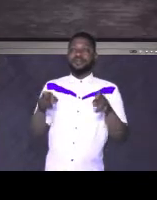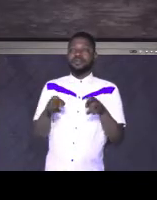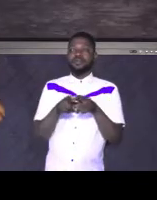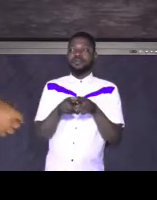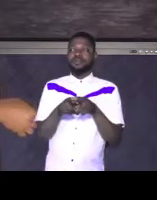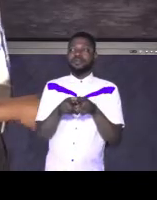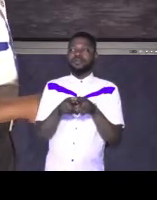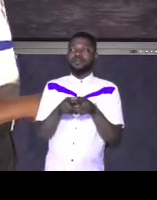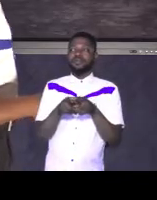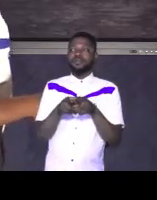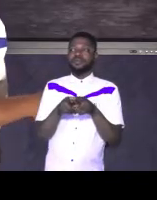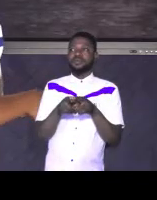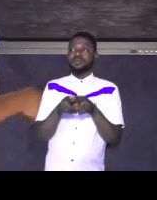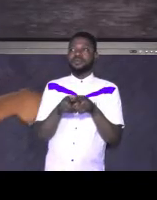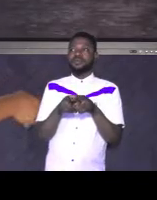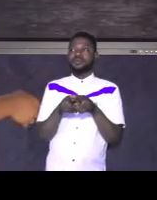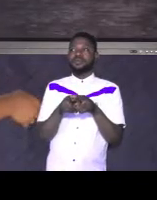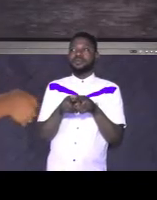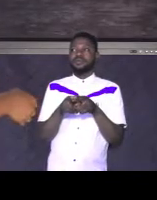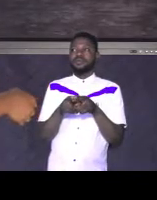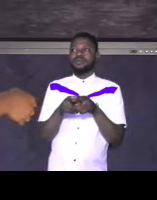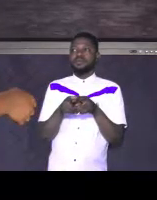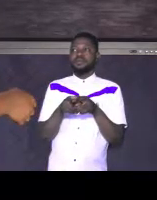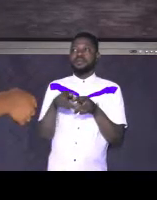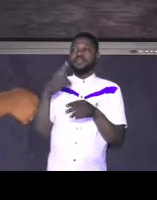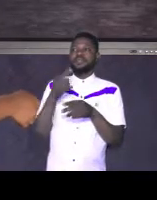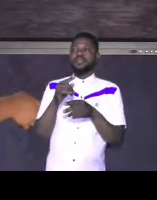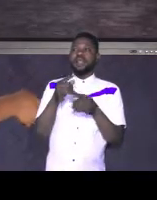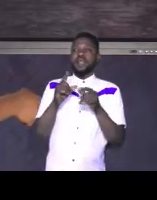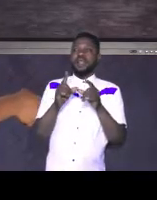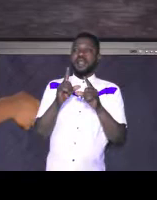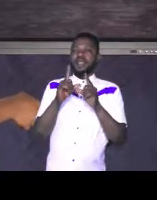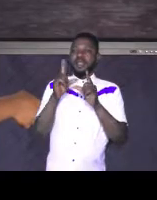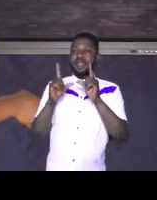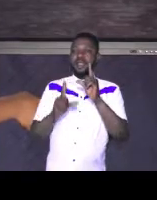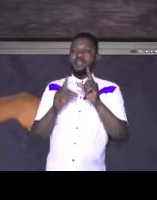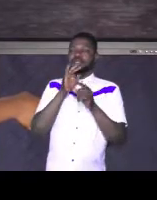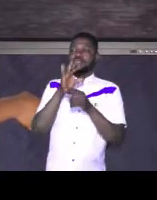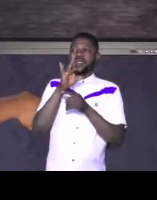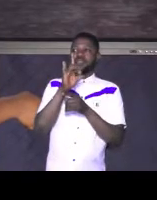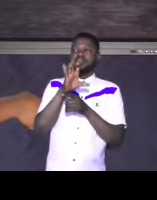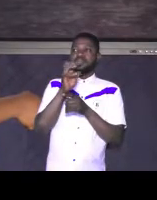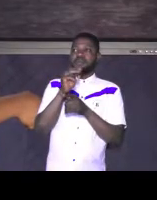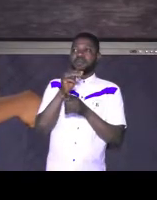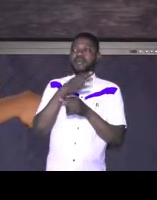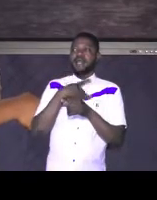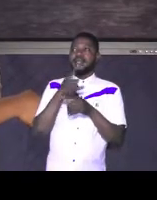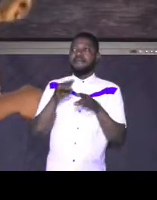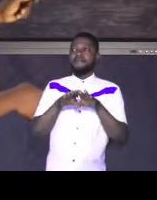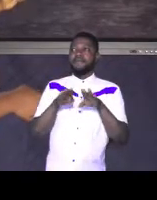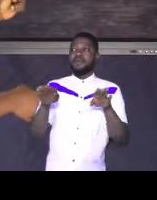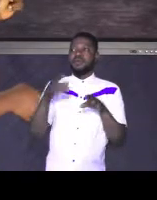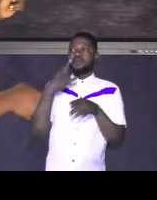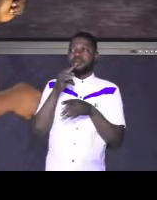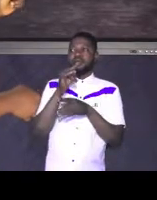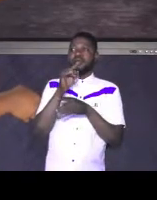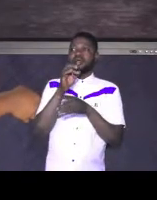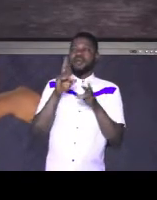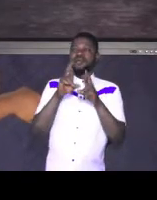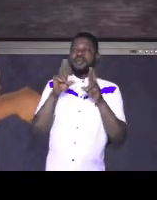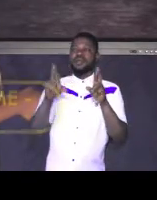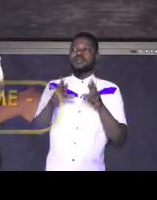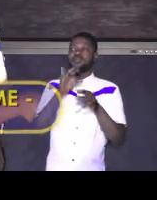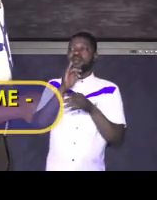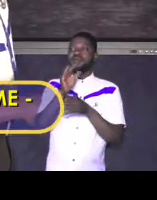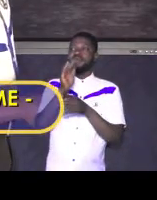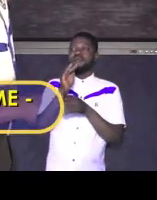rectangle, the length is 8 centimeters and the breadth for the rectangle